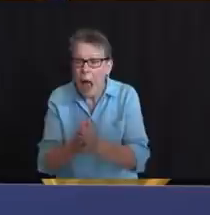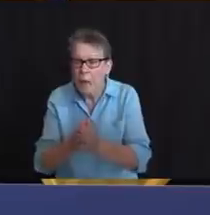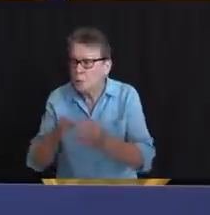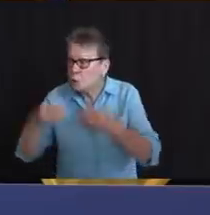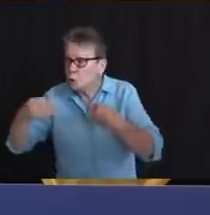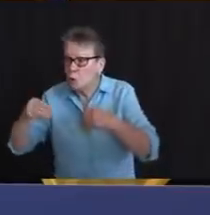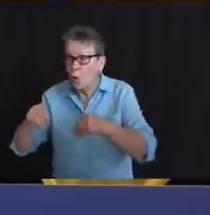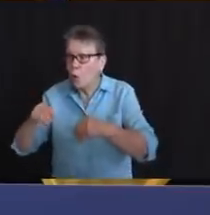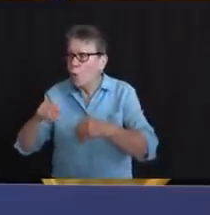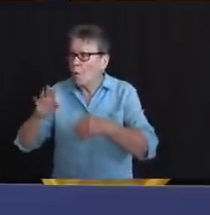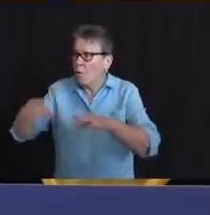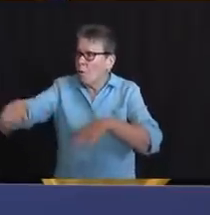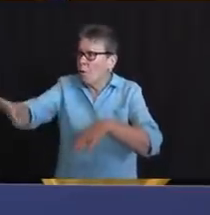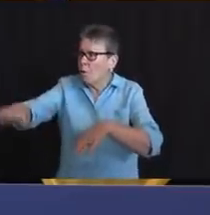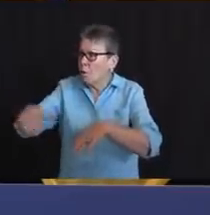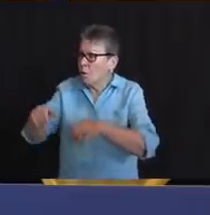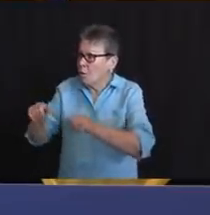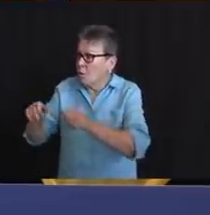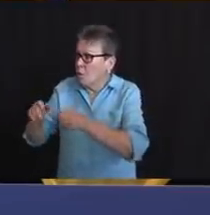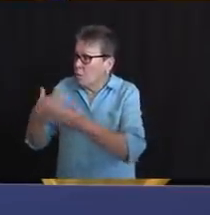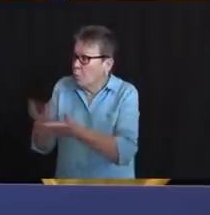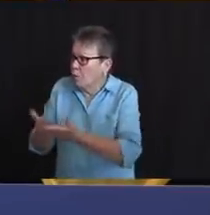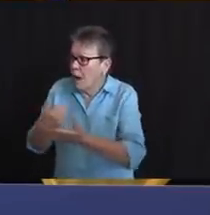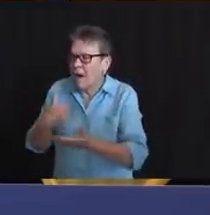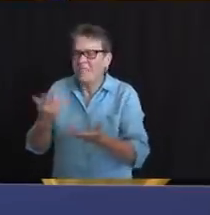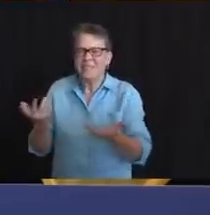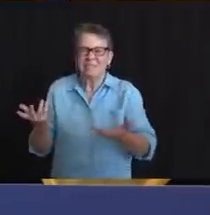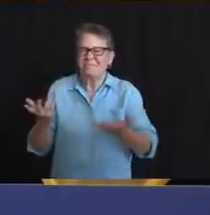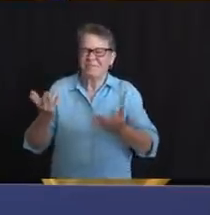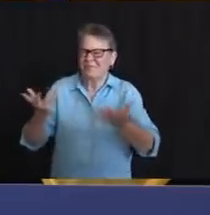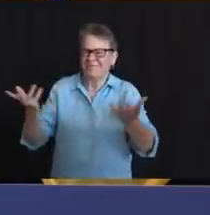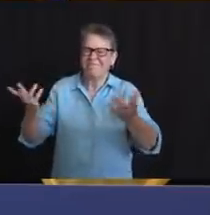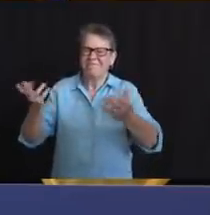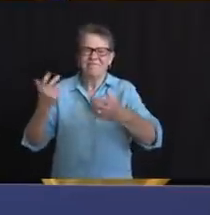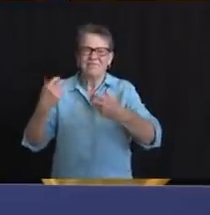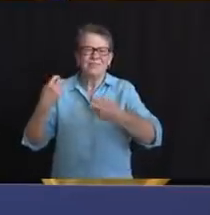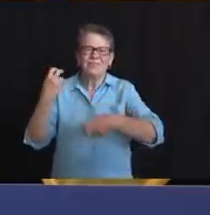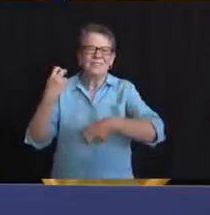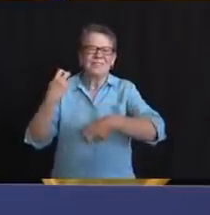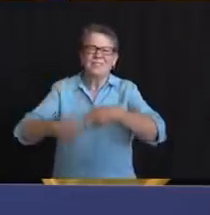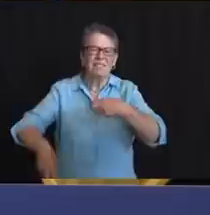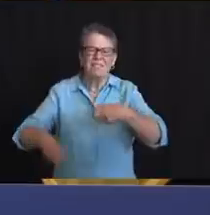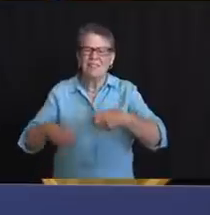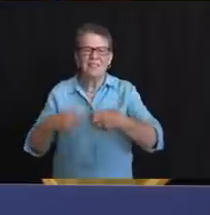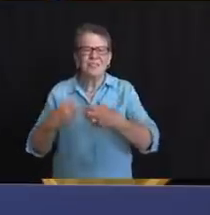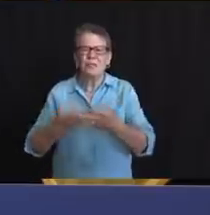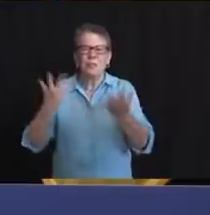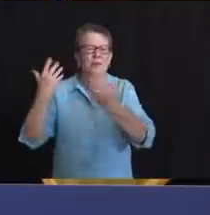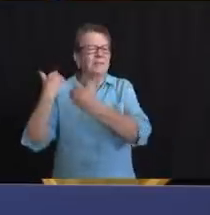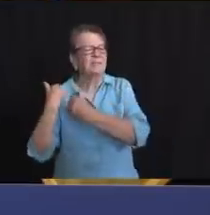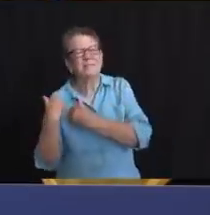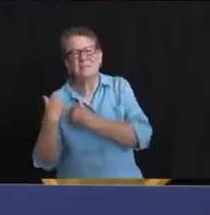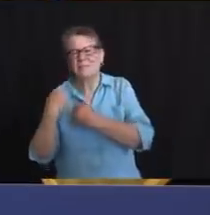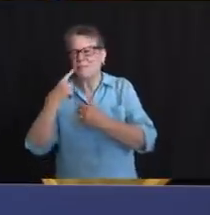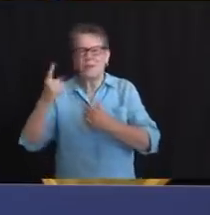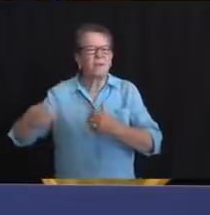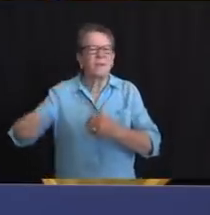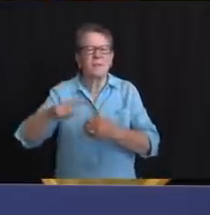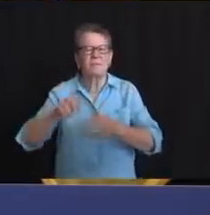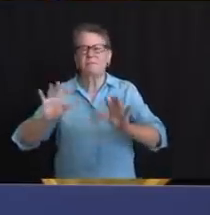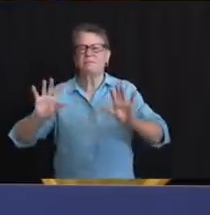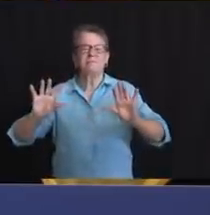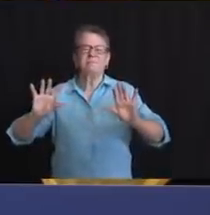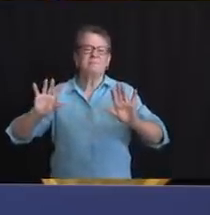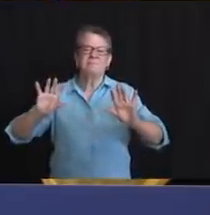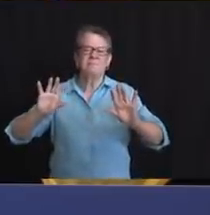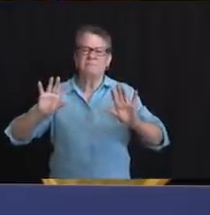you pick your example, to be judge and jury on who's vaccinated, who's not. So what we're very clearly asking